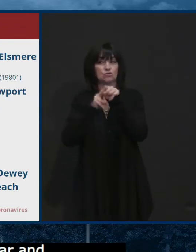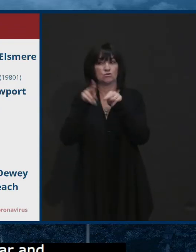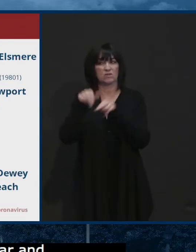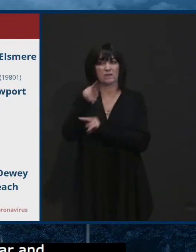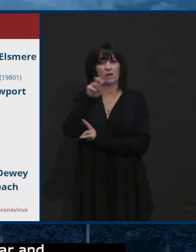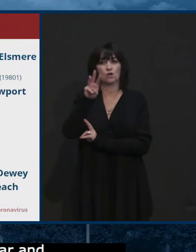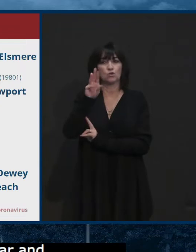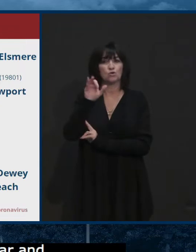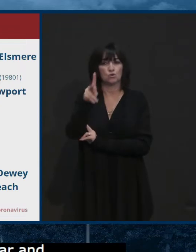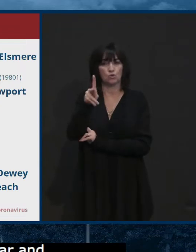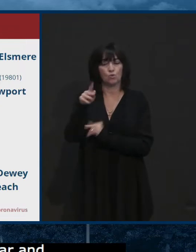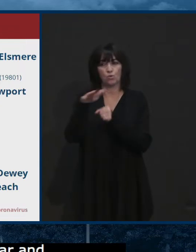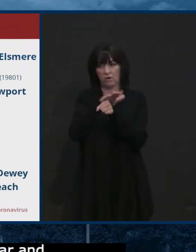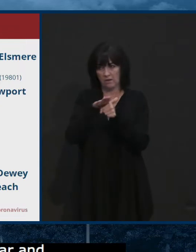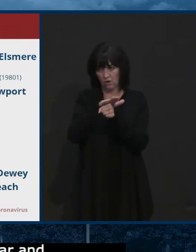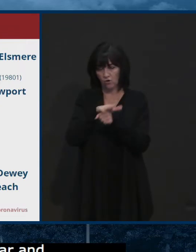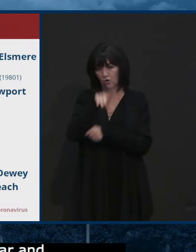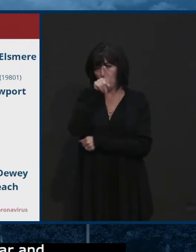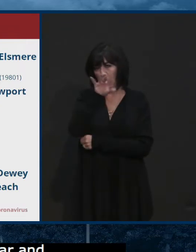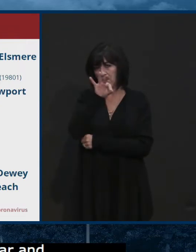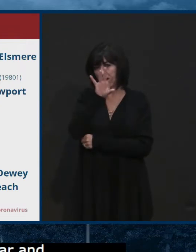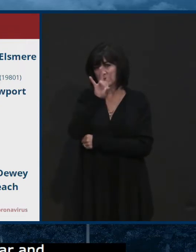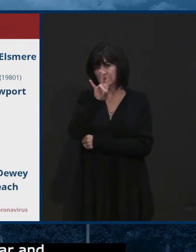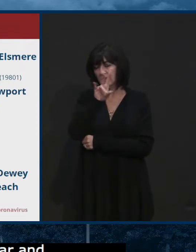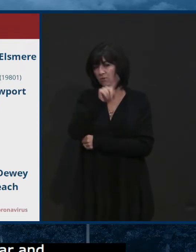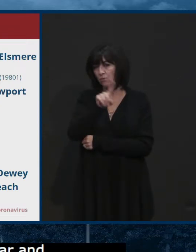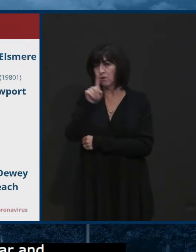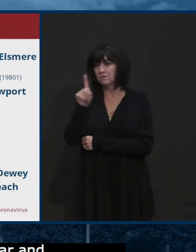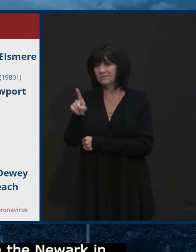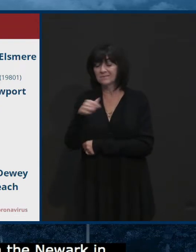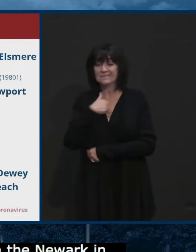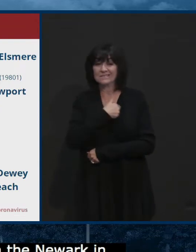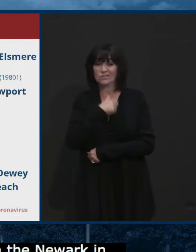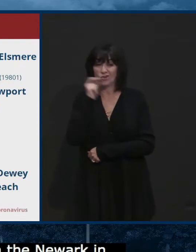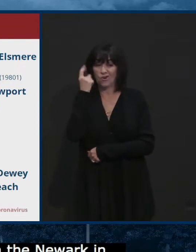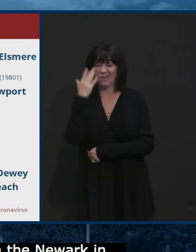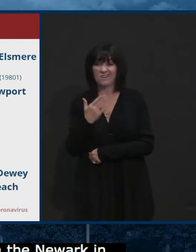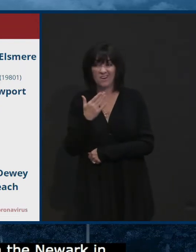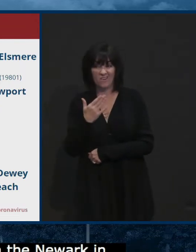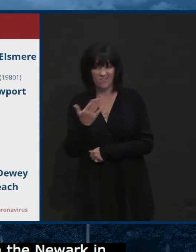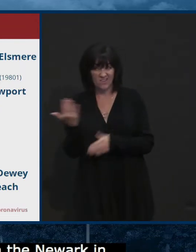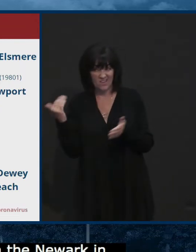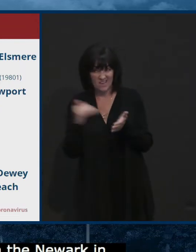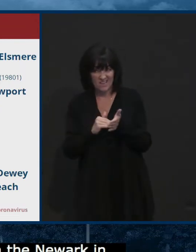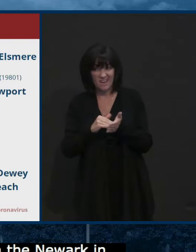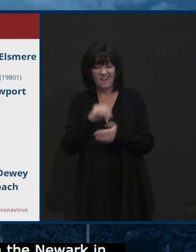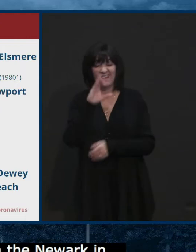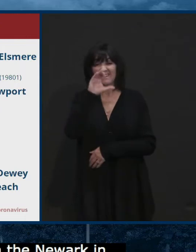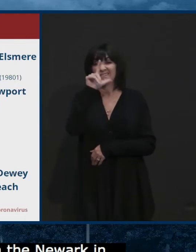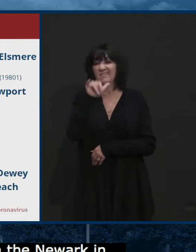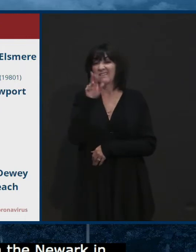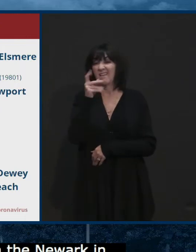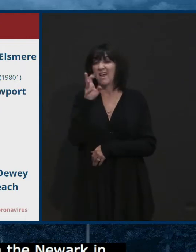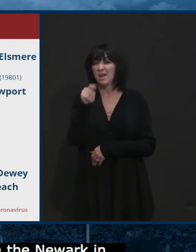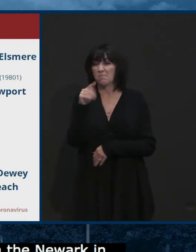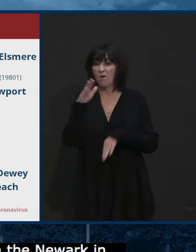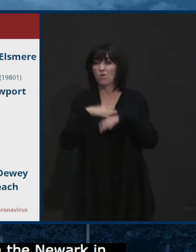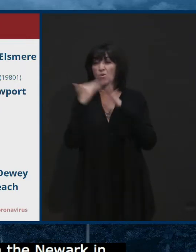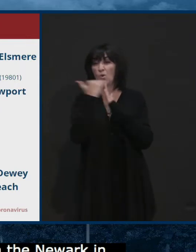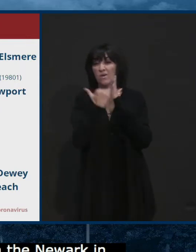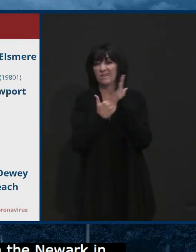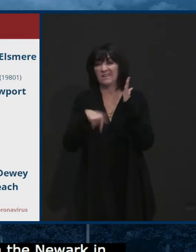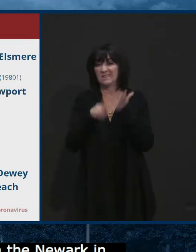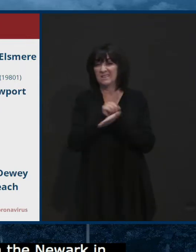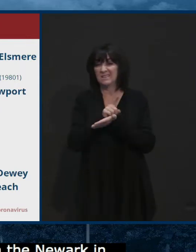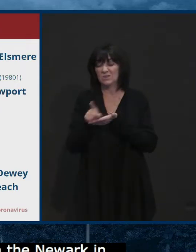especially 19711. Sorry, Governor, but Claymont is on the list this week. Moving a